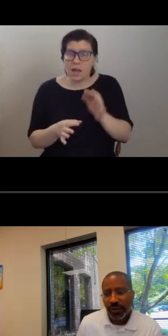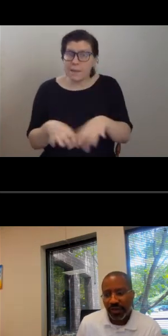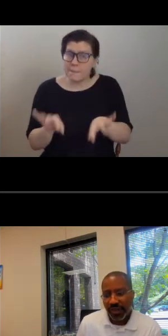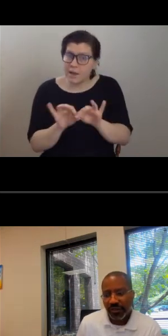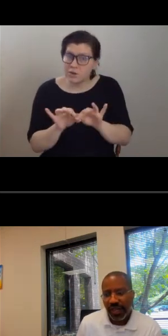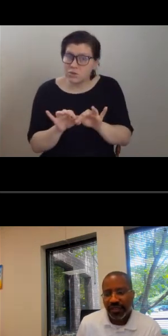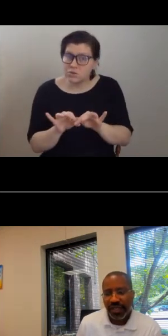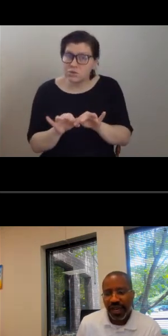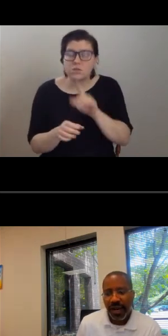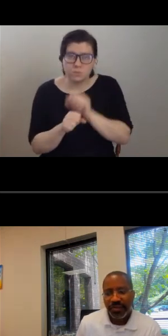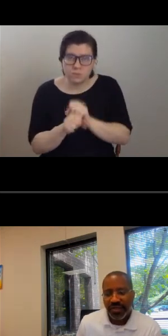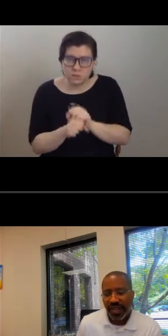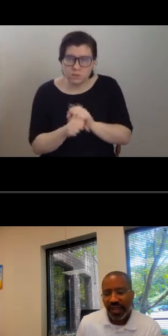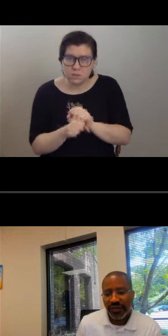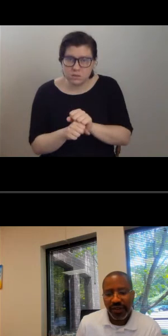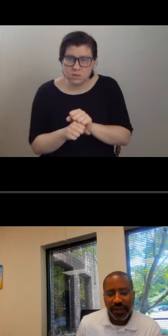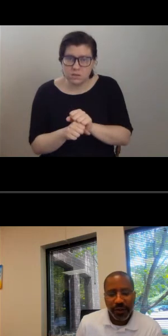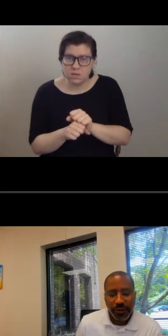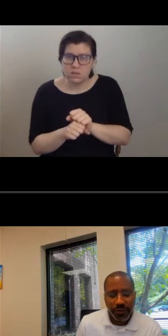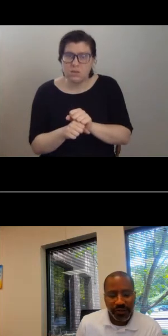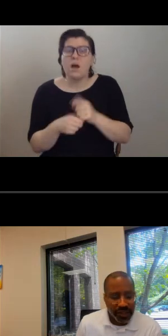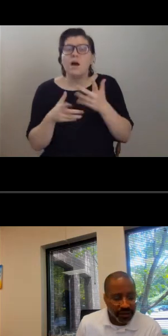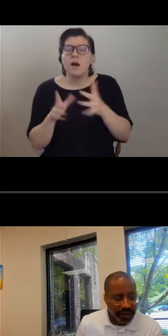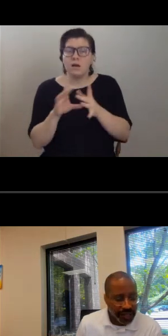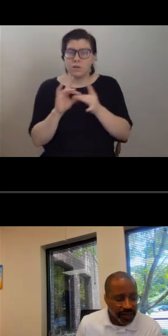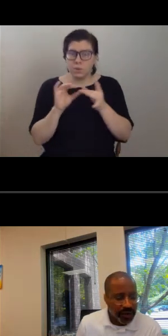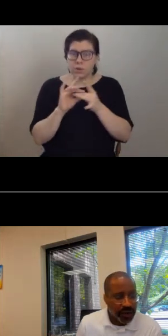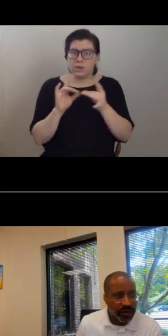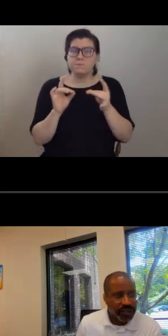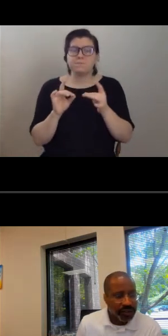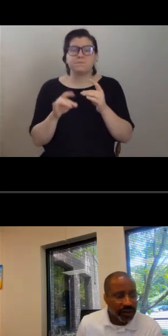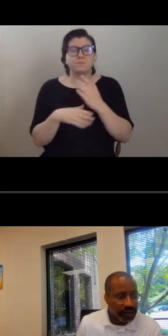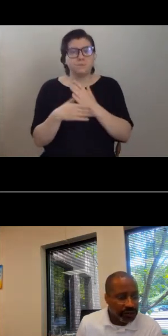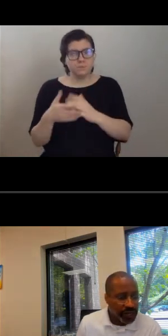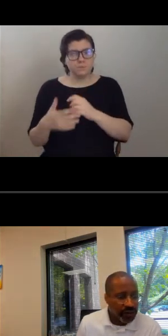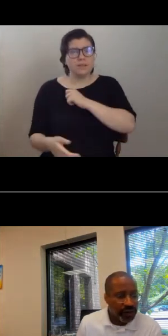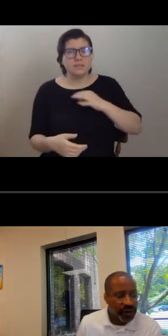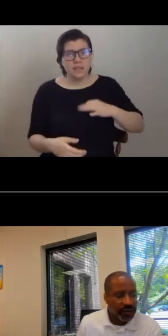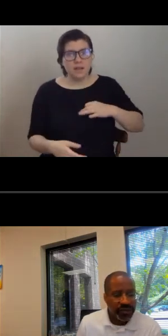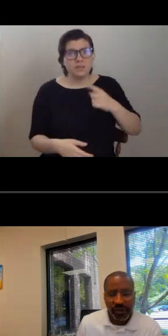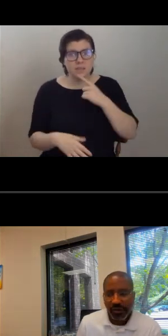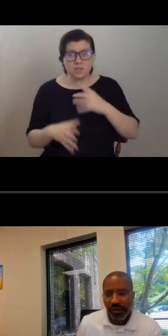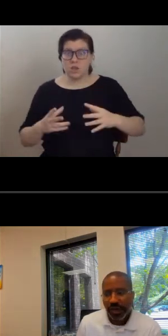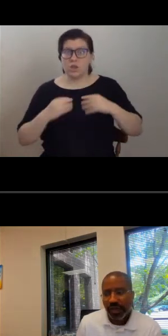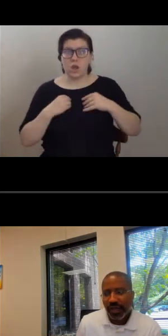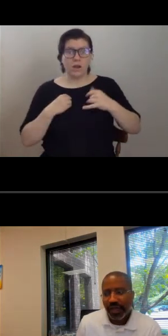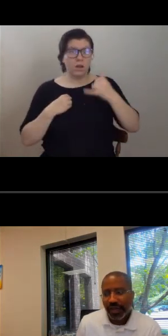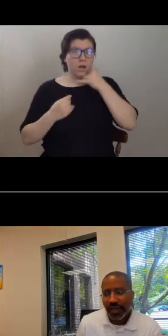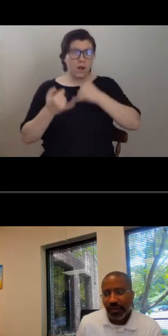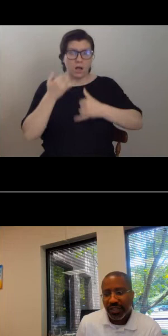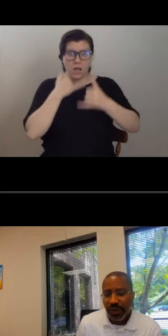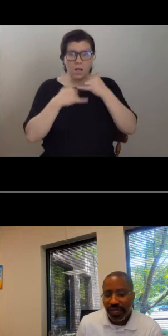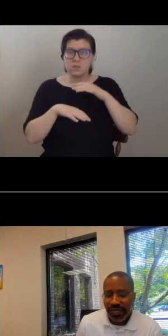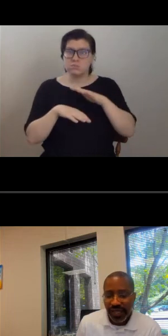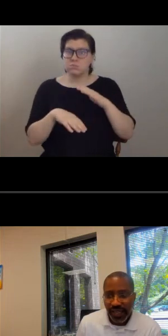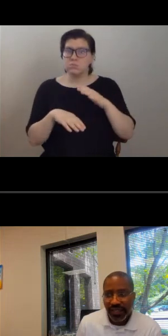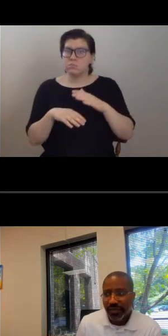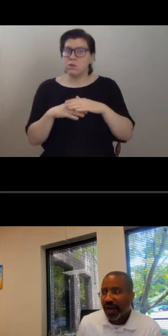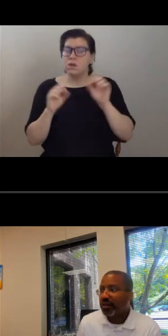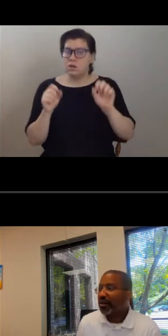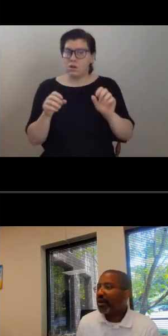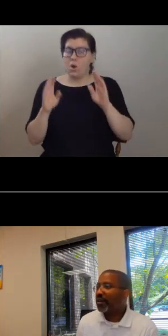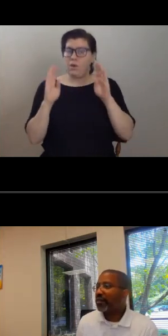to, in particular, Nancy Kopp's staff who said they're getting calls. It's on our radar. So between